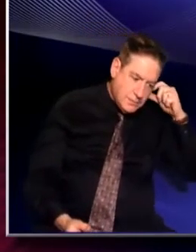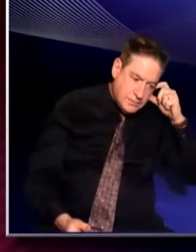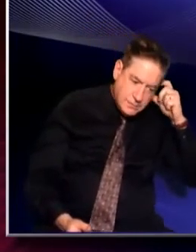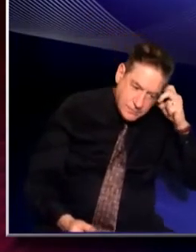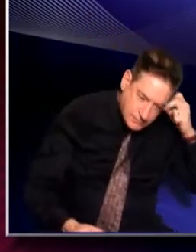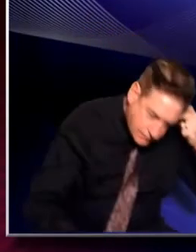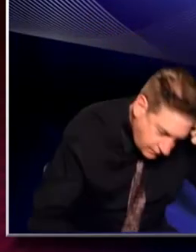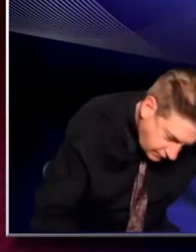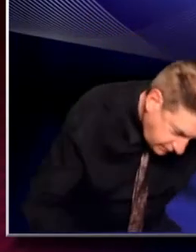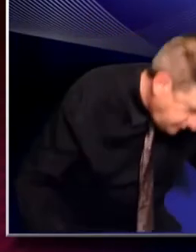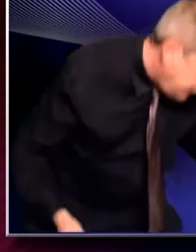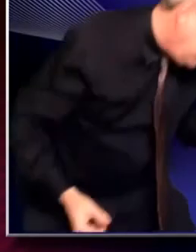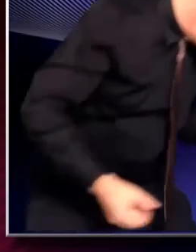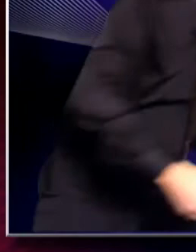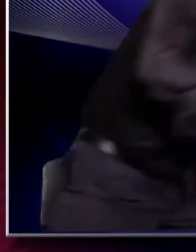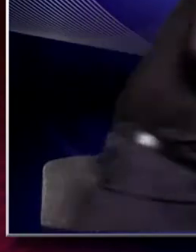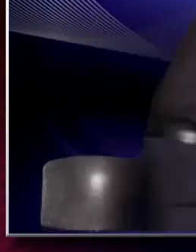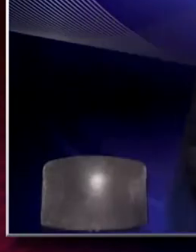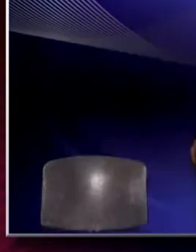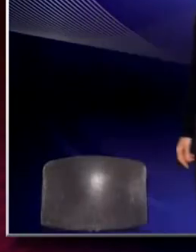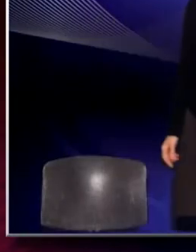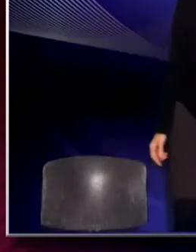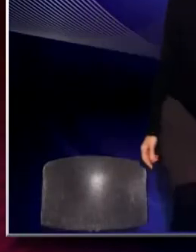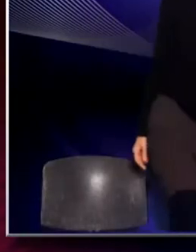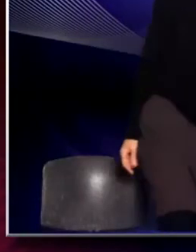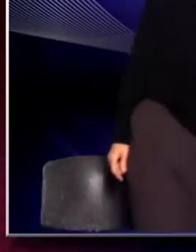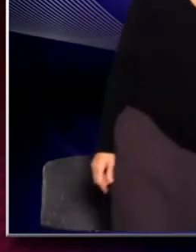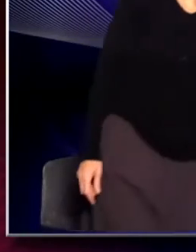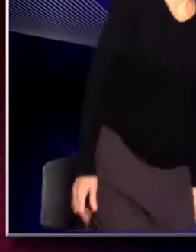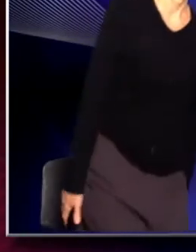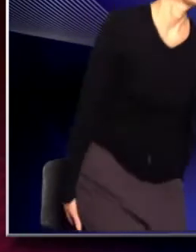That's excellent, Ryan. Appreciate it very much. Any questions?